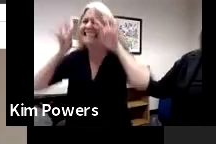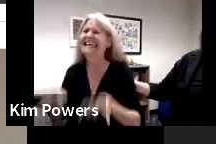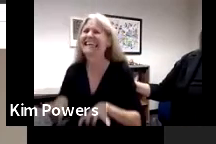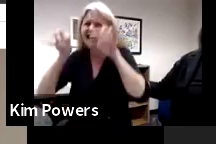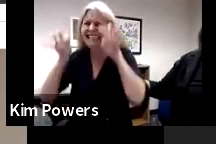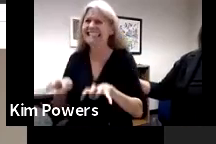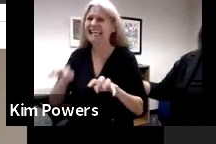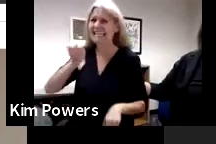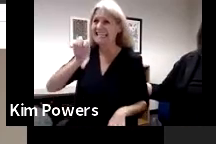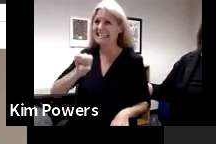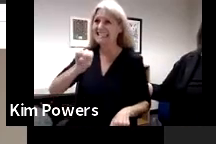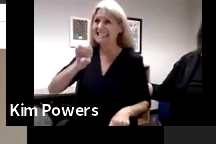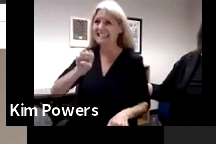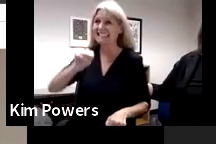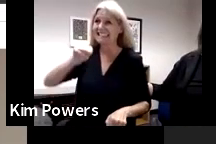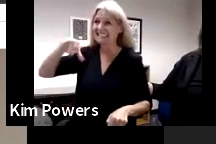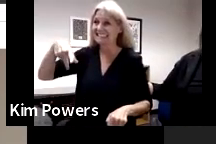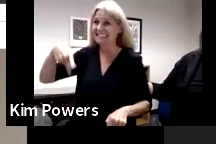members